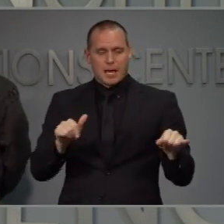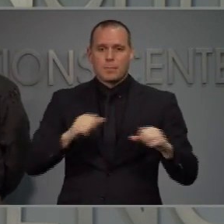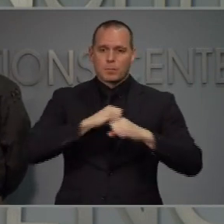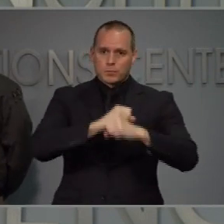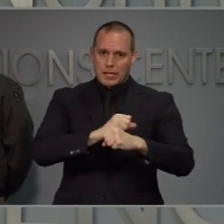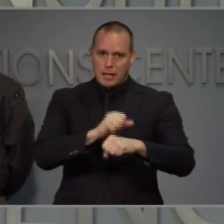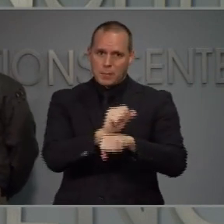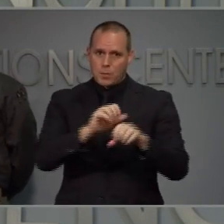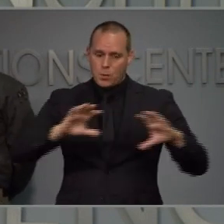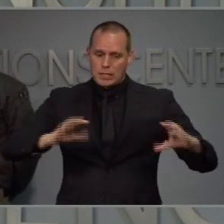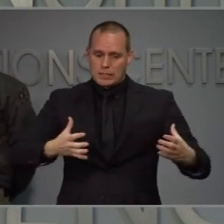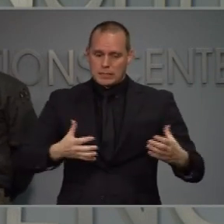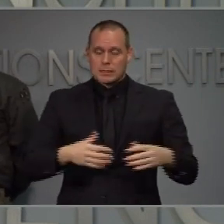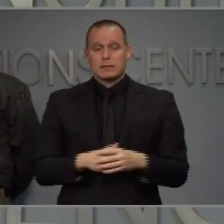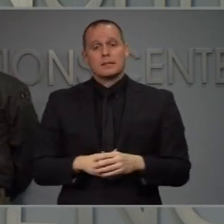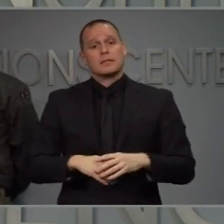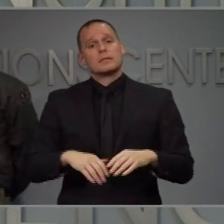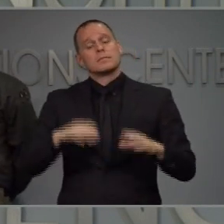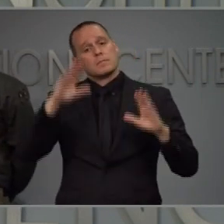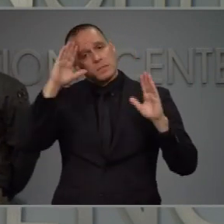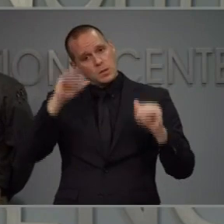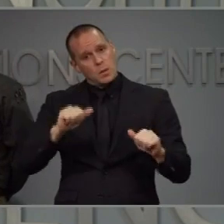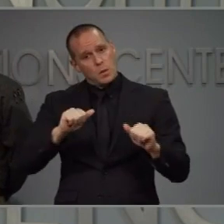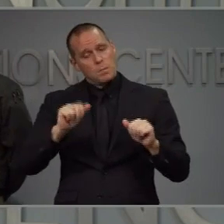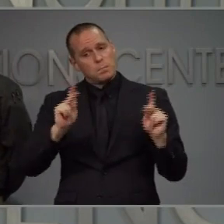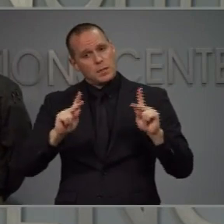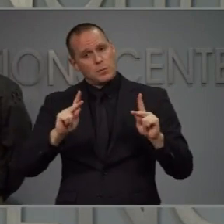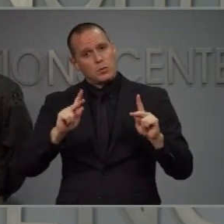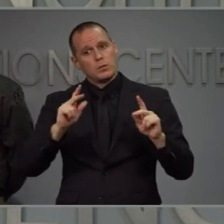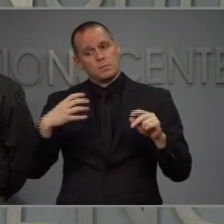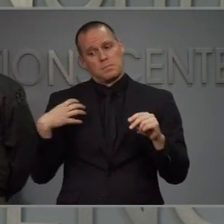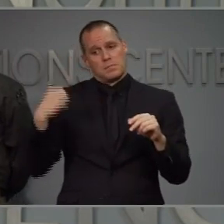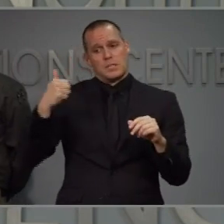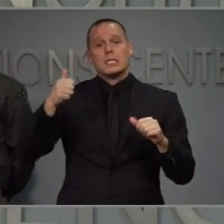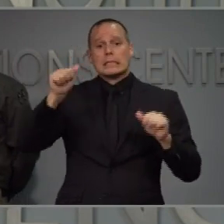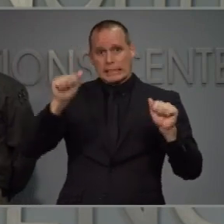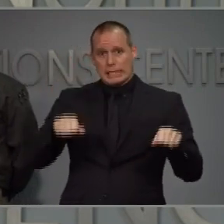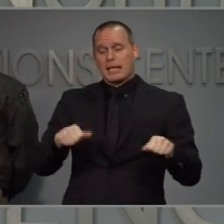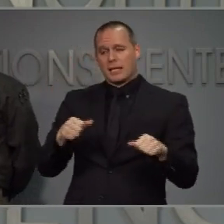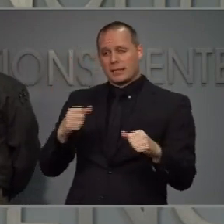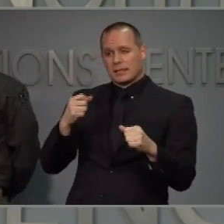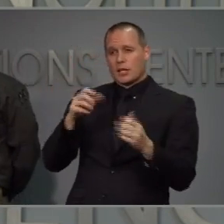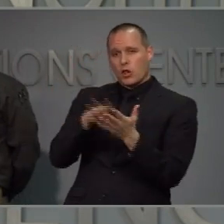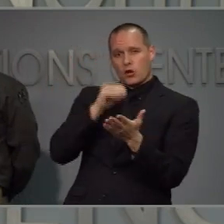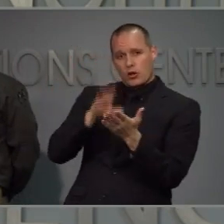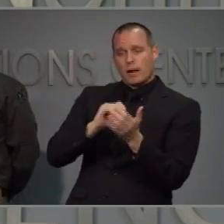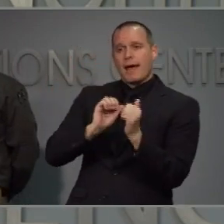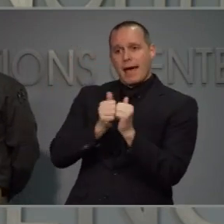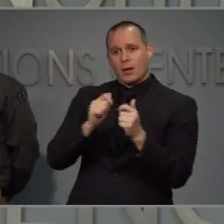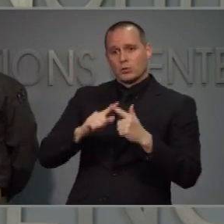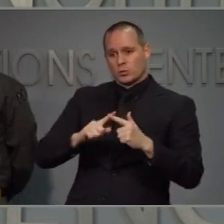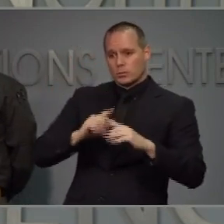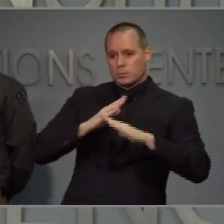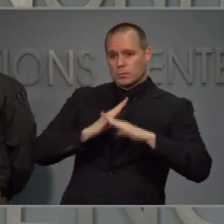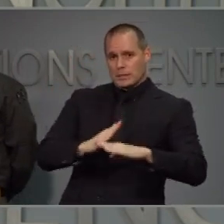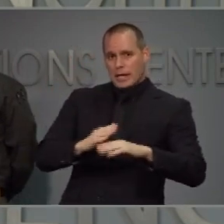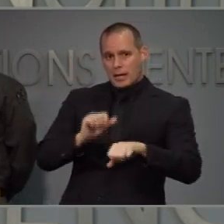from each other about ways to protect employees. And Dr. Cohen may want to add to